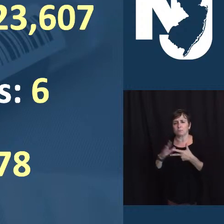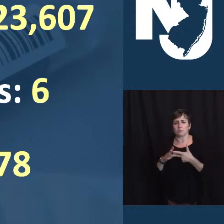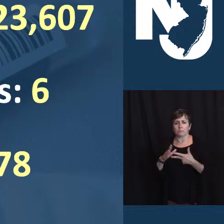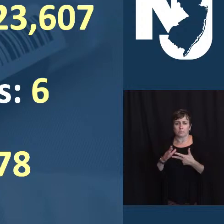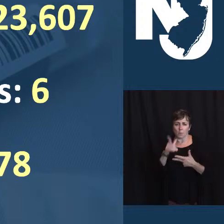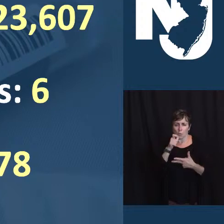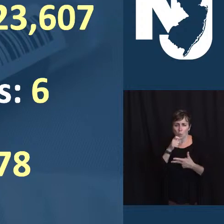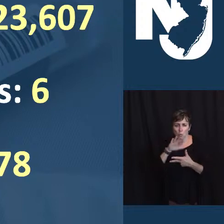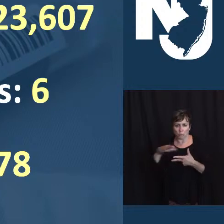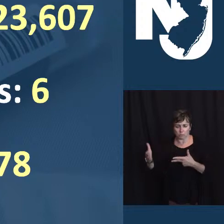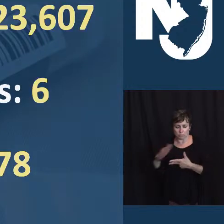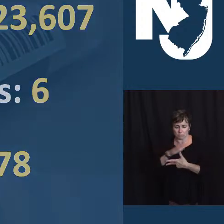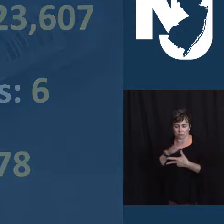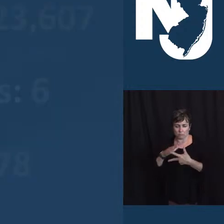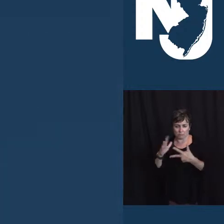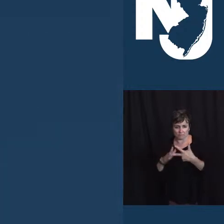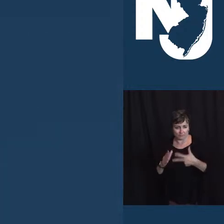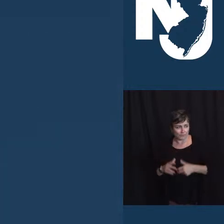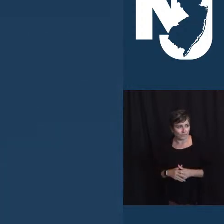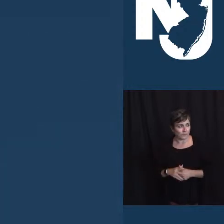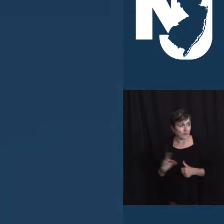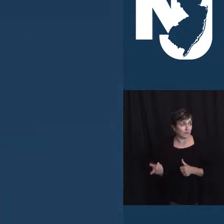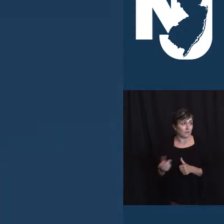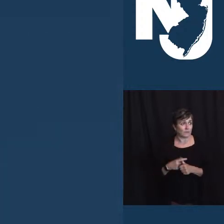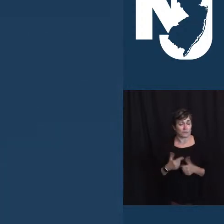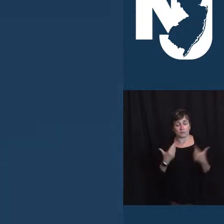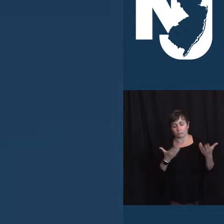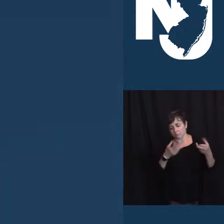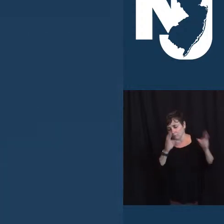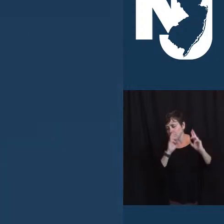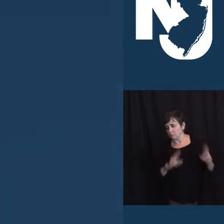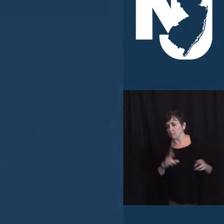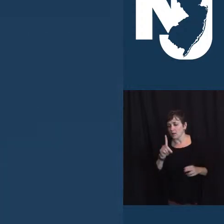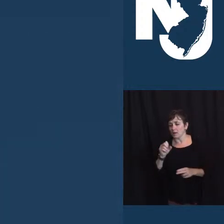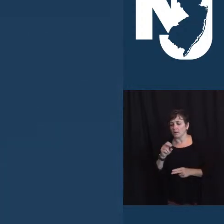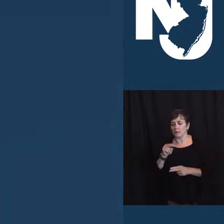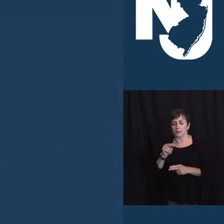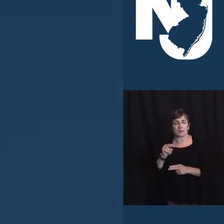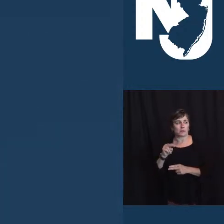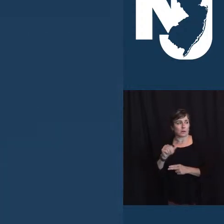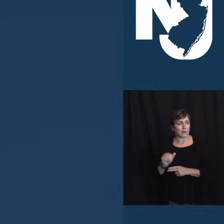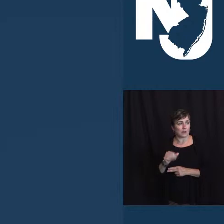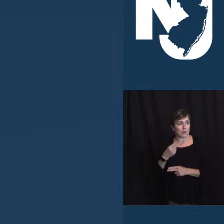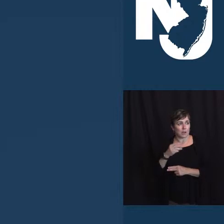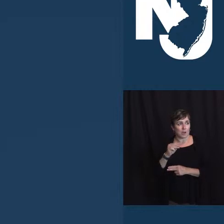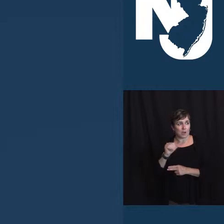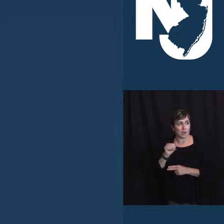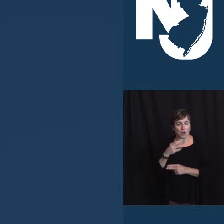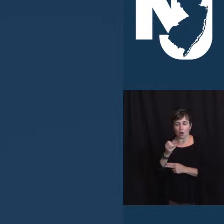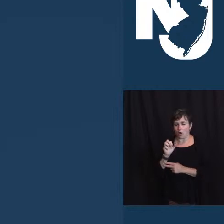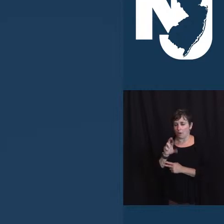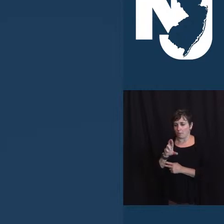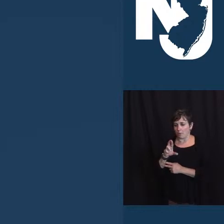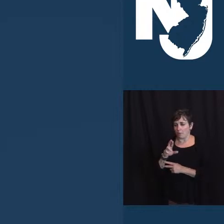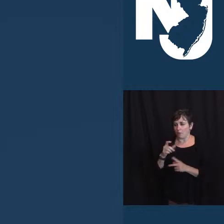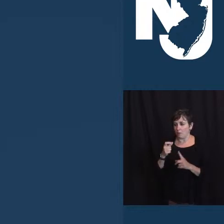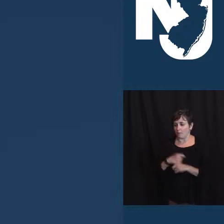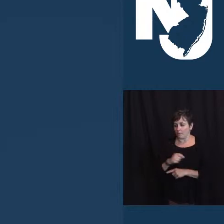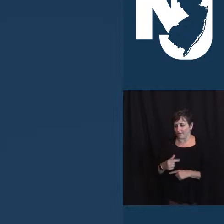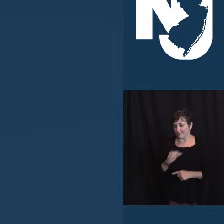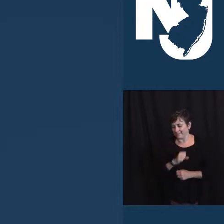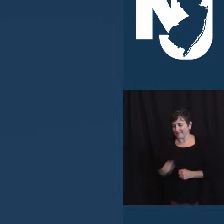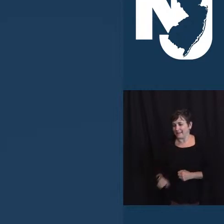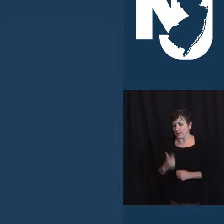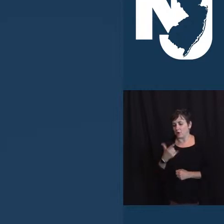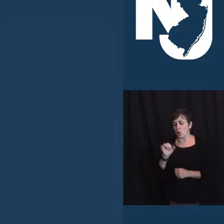stories. We'll start today by honoring the life of this woman, Donna Harmer of Clayton in Gloucester County.